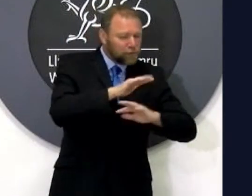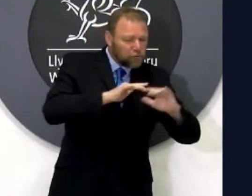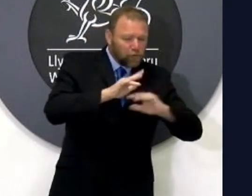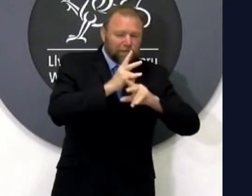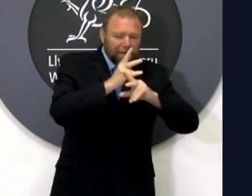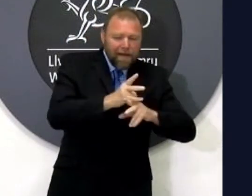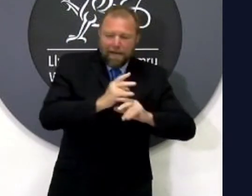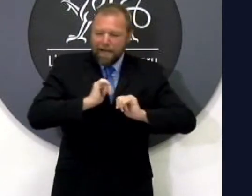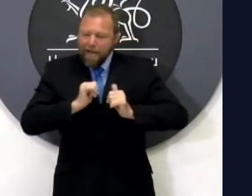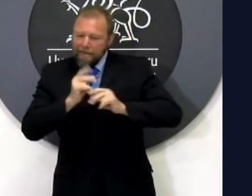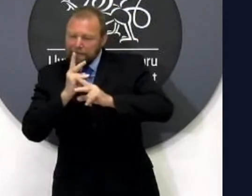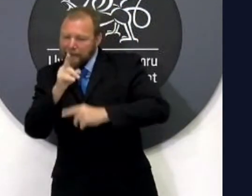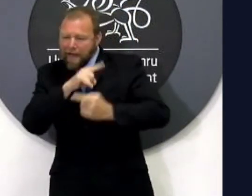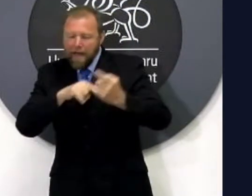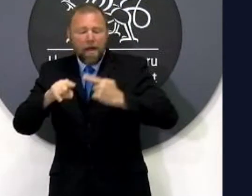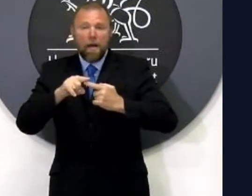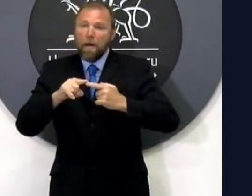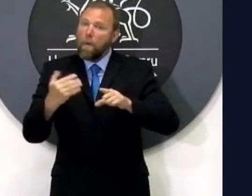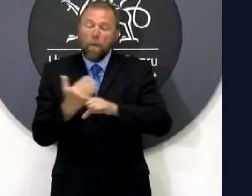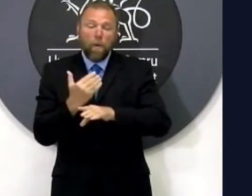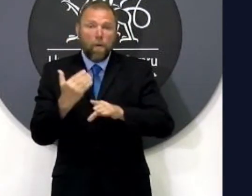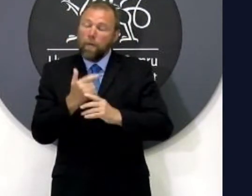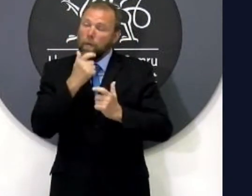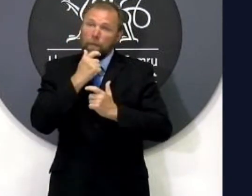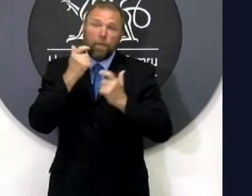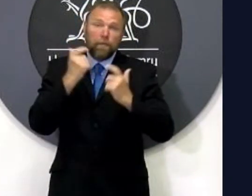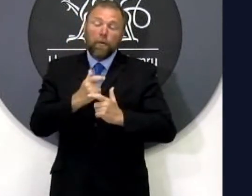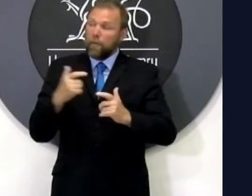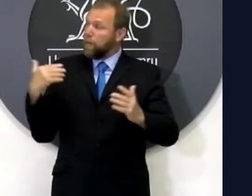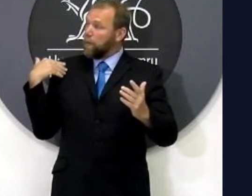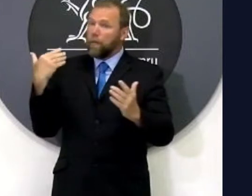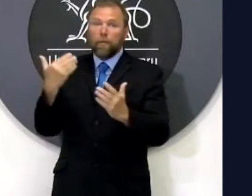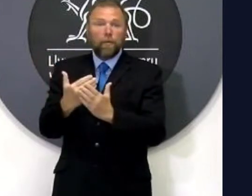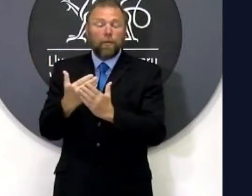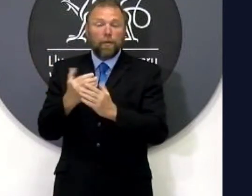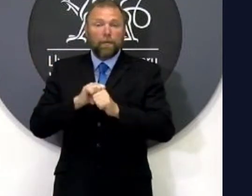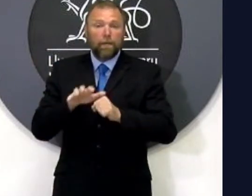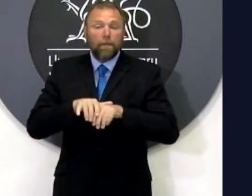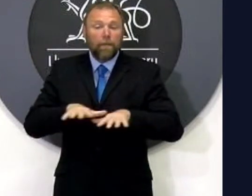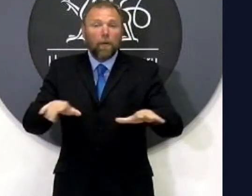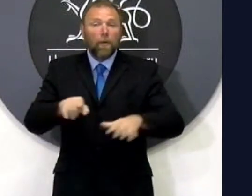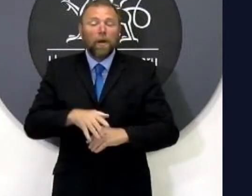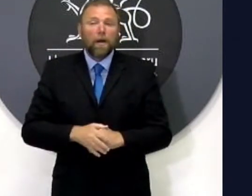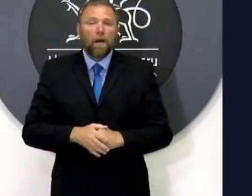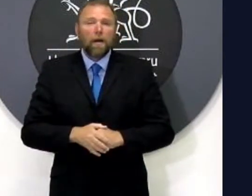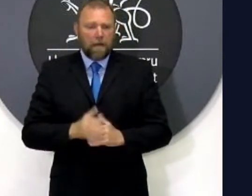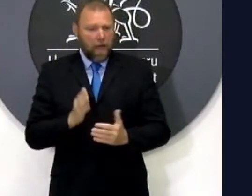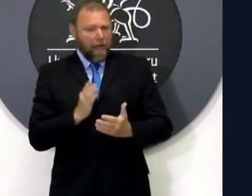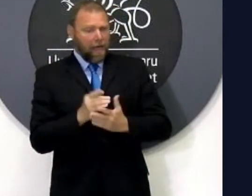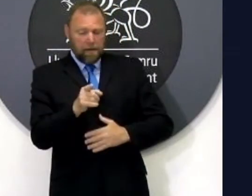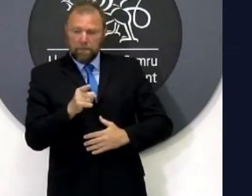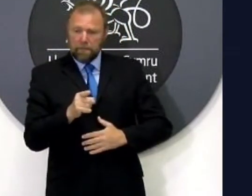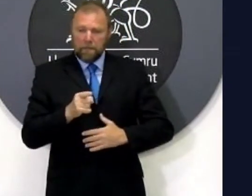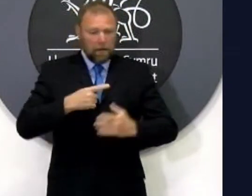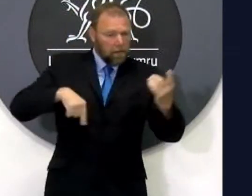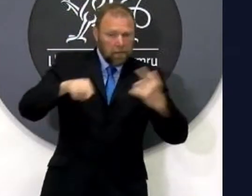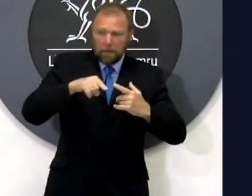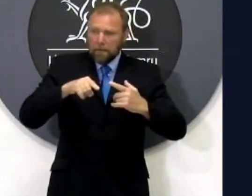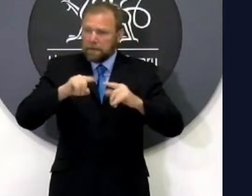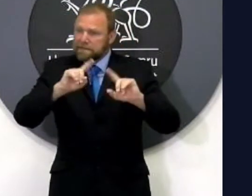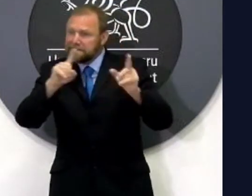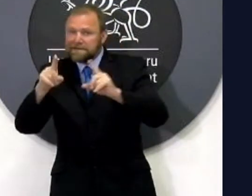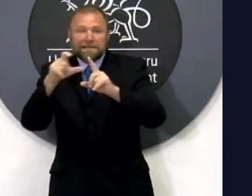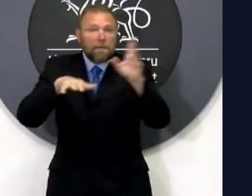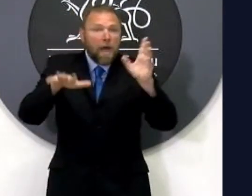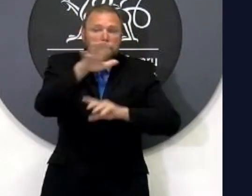this pandemic. No part of our system was unaffected. The shadow of this virus has been felt by